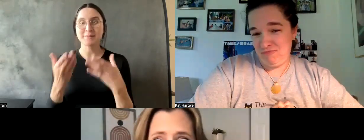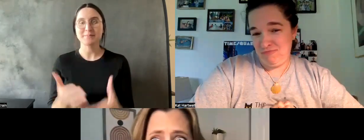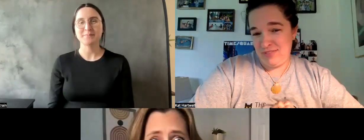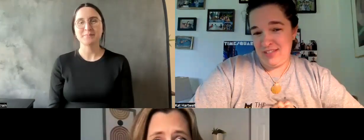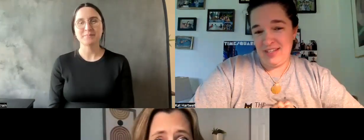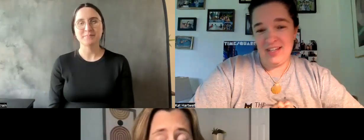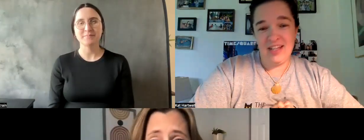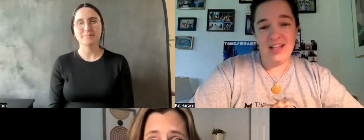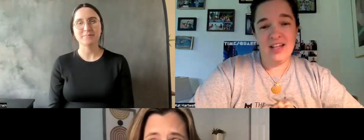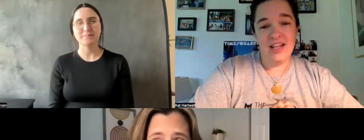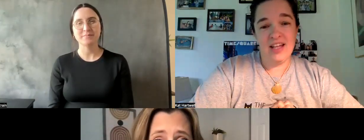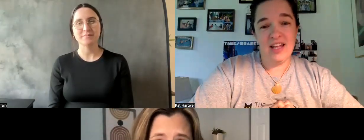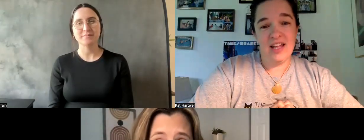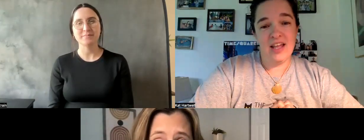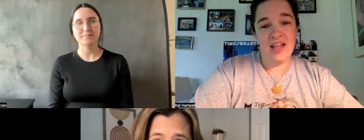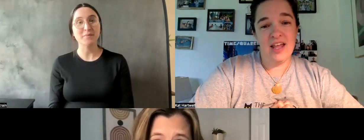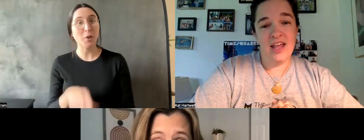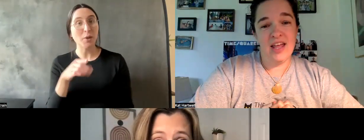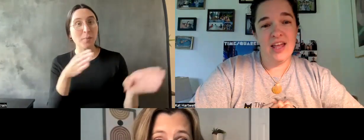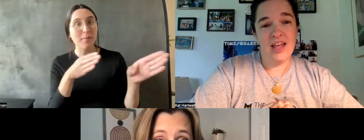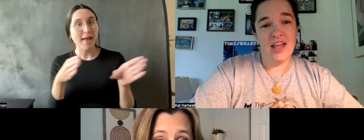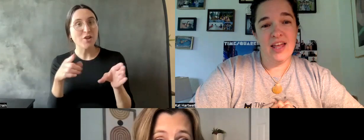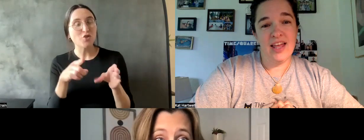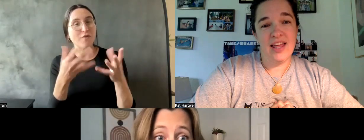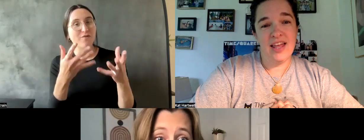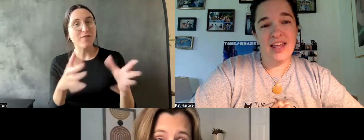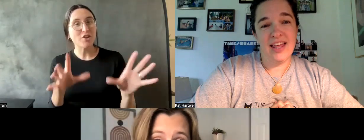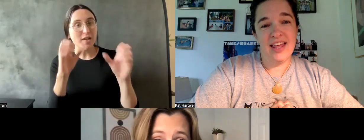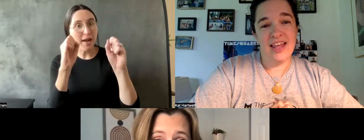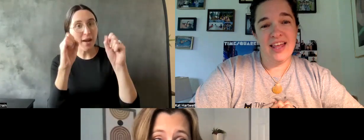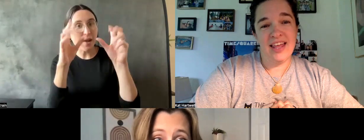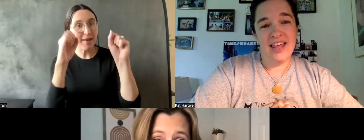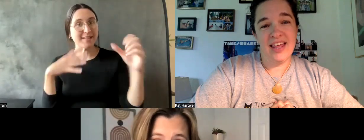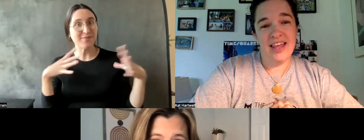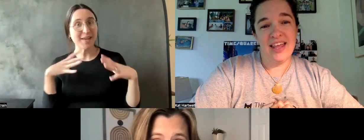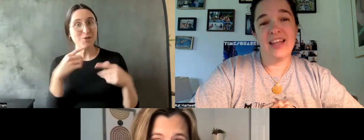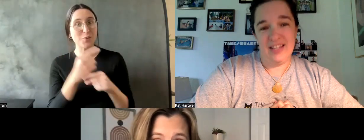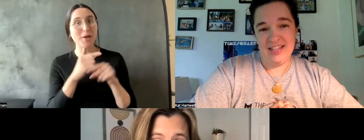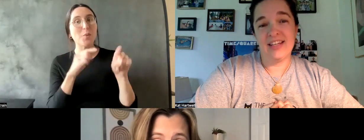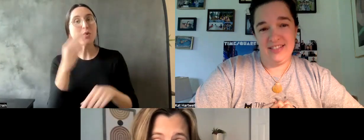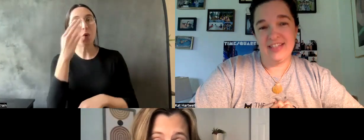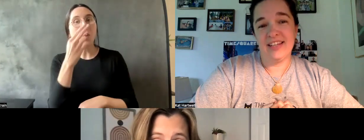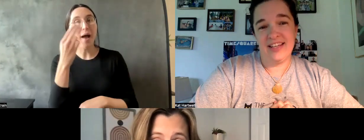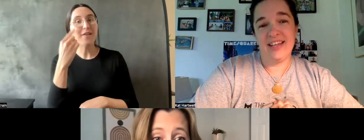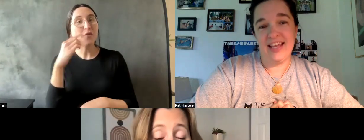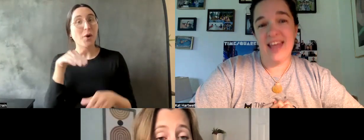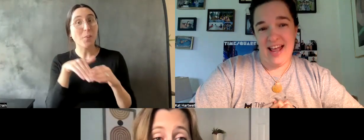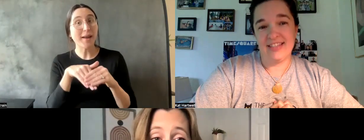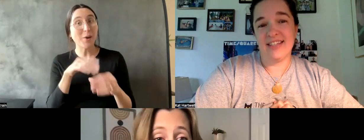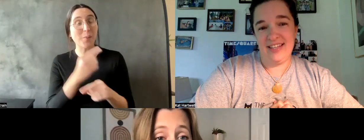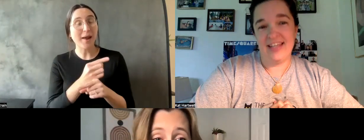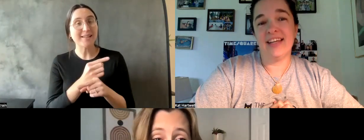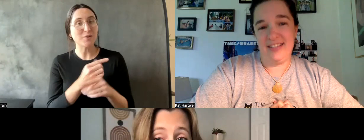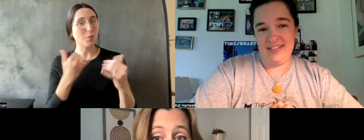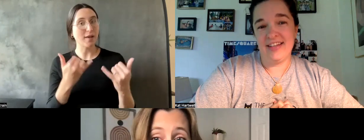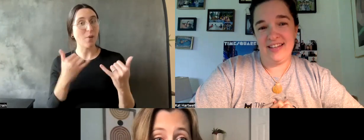What are your plans for you just went on an amazing vacation to Hawaii for a wedding. What do you any